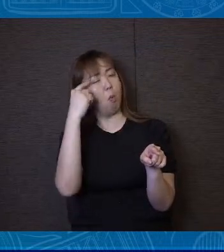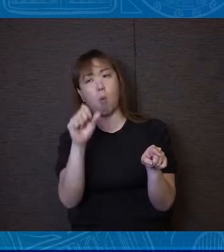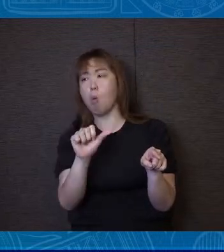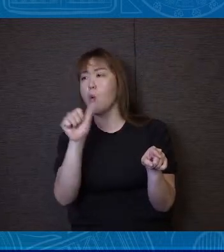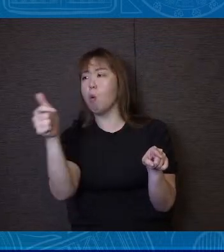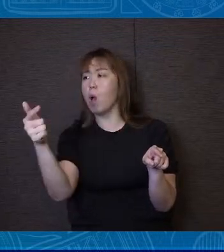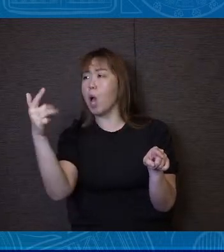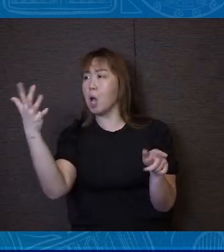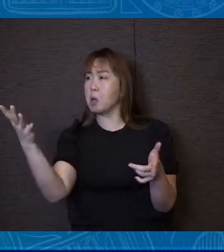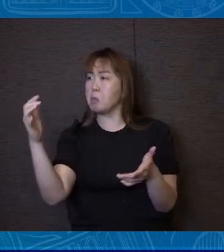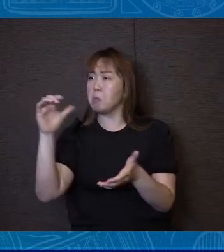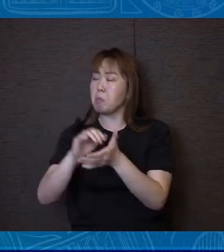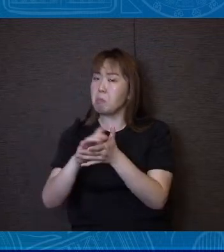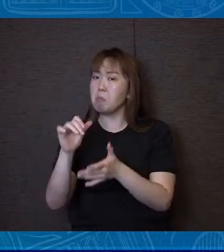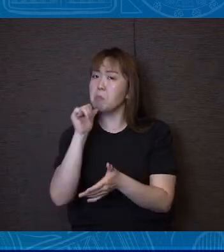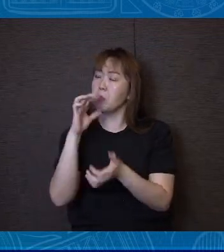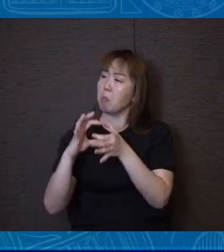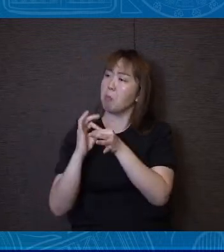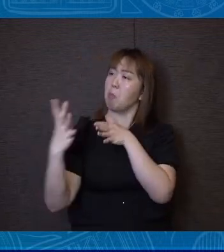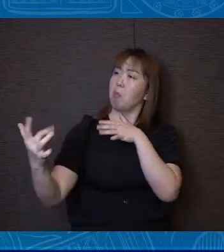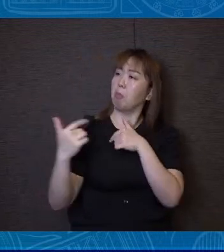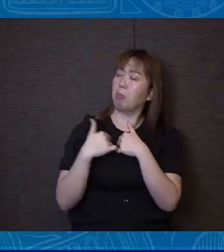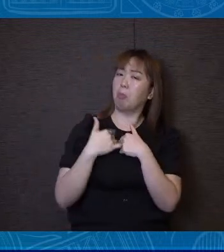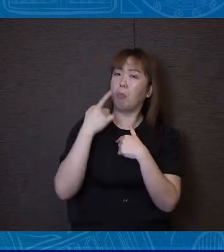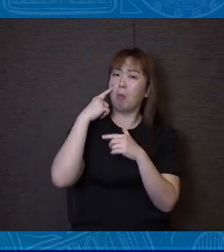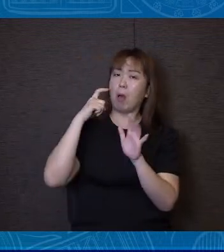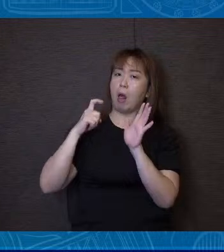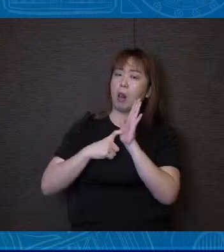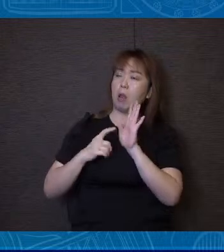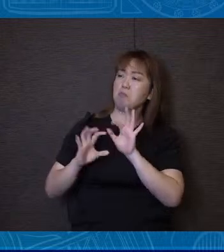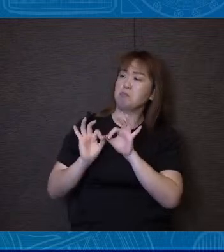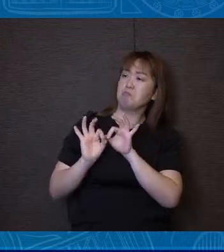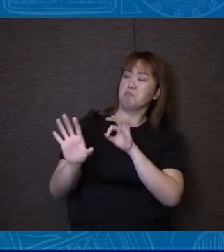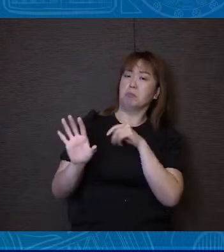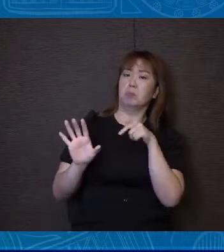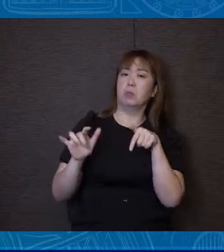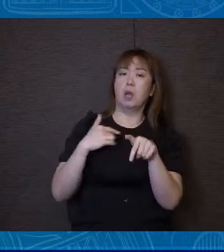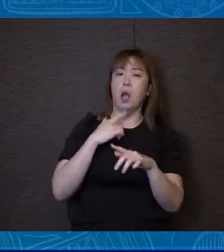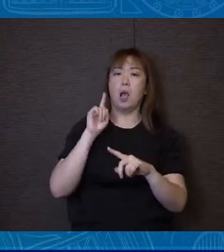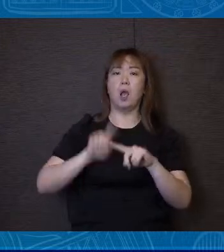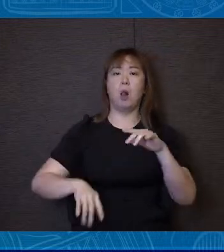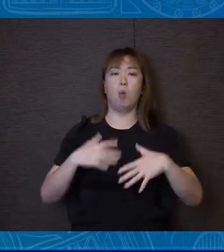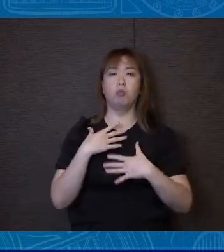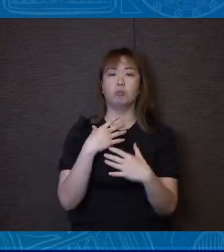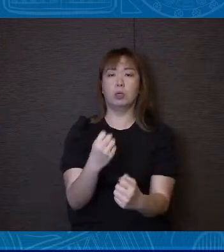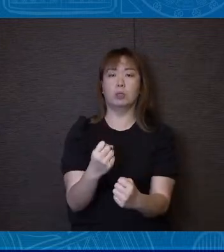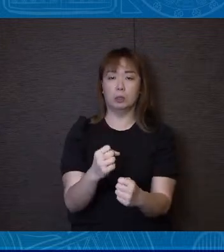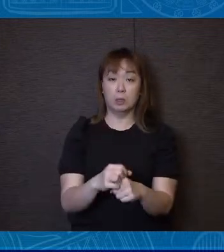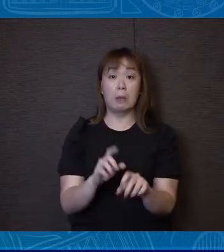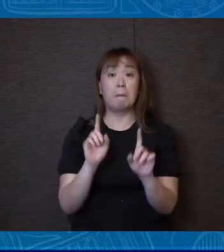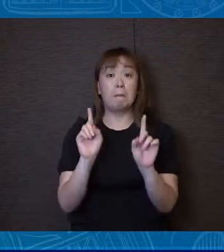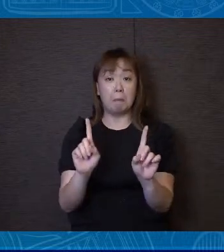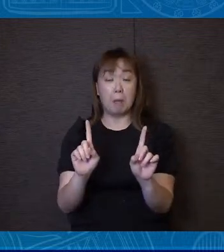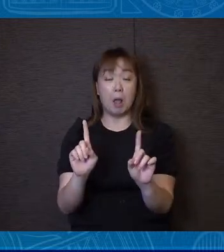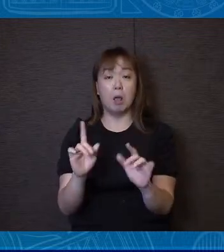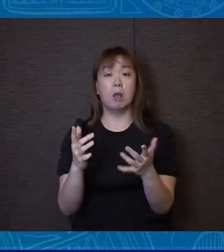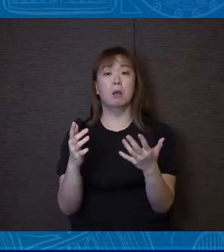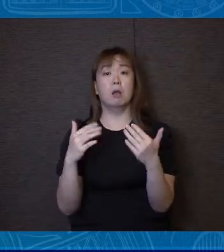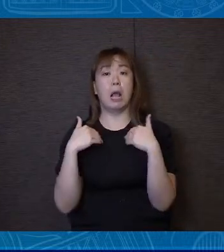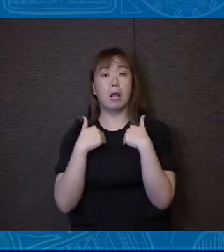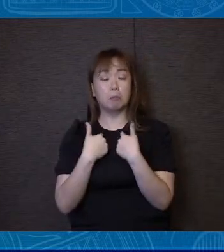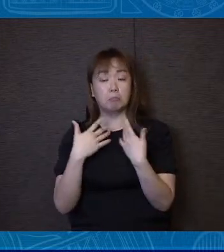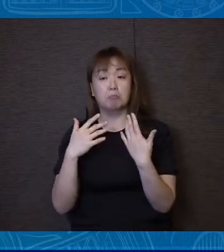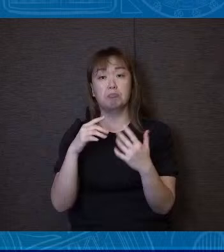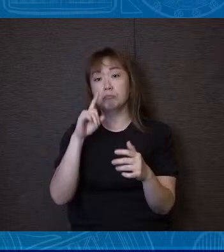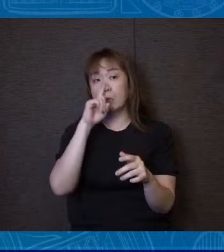beneath me or someone not related to me. Maybe it's someone I don't identify with, so I don't really trust. Versus an animation allowed it to